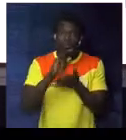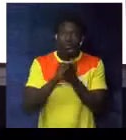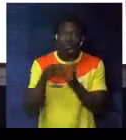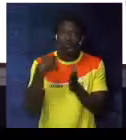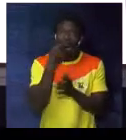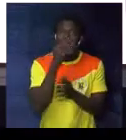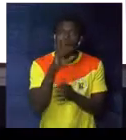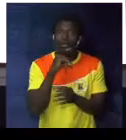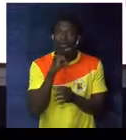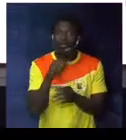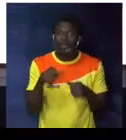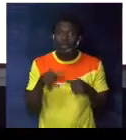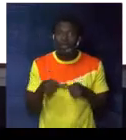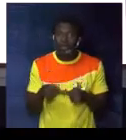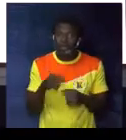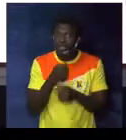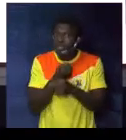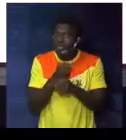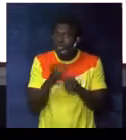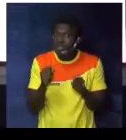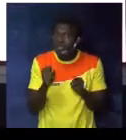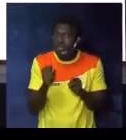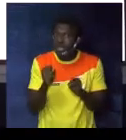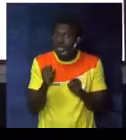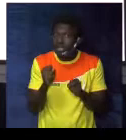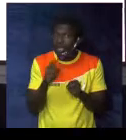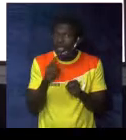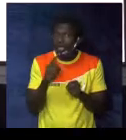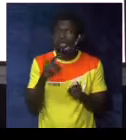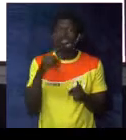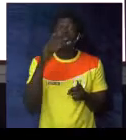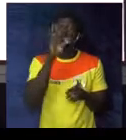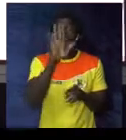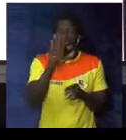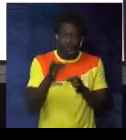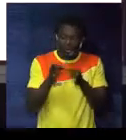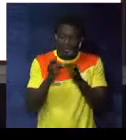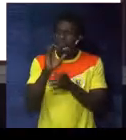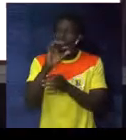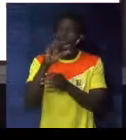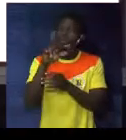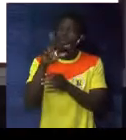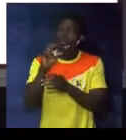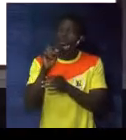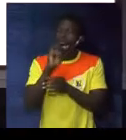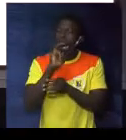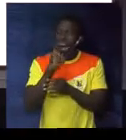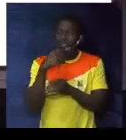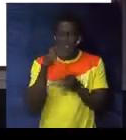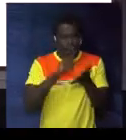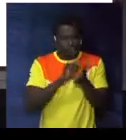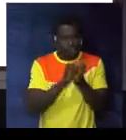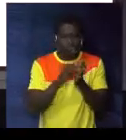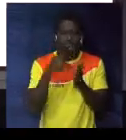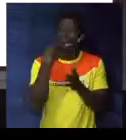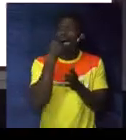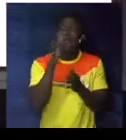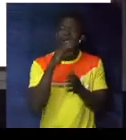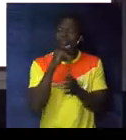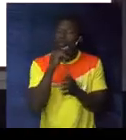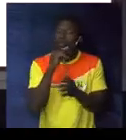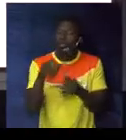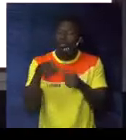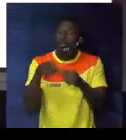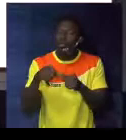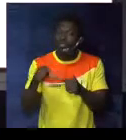be those who are not staying safe. So your defining clause is those who are not